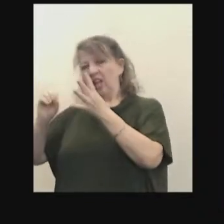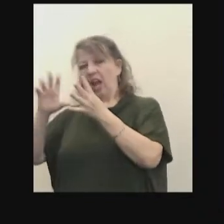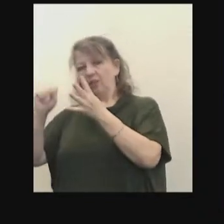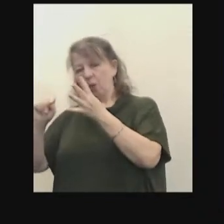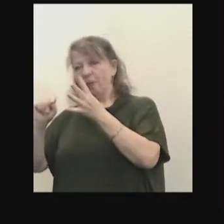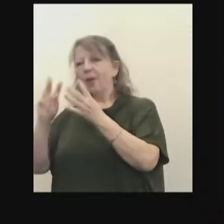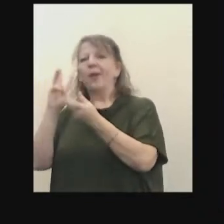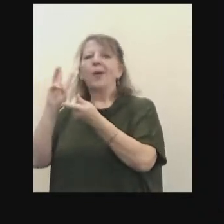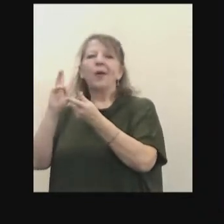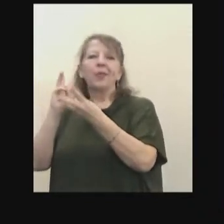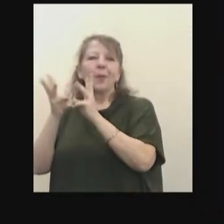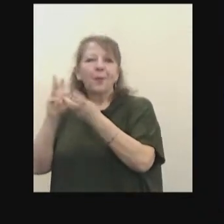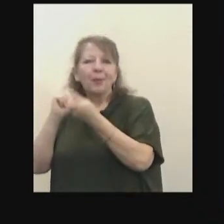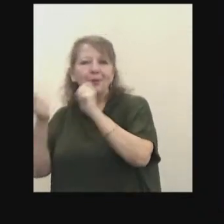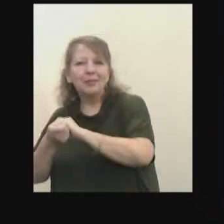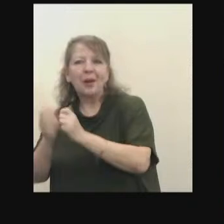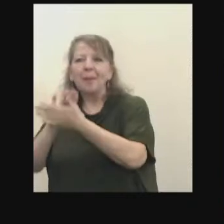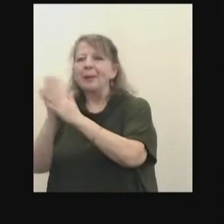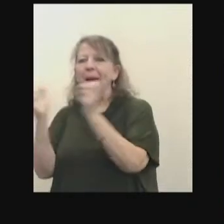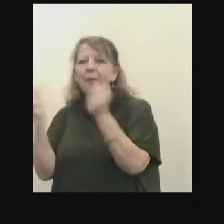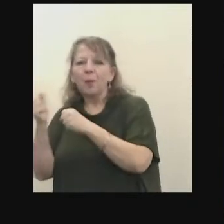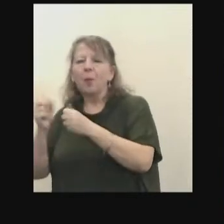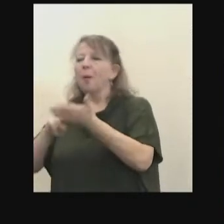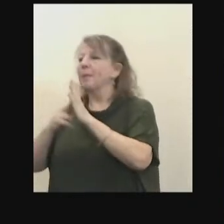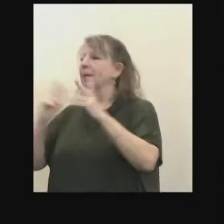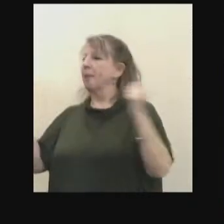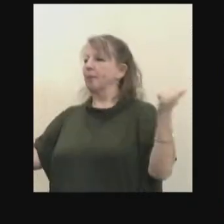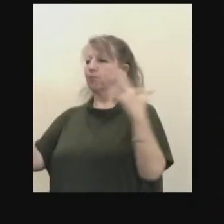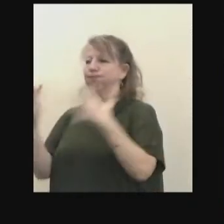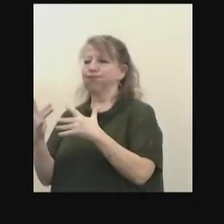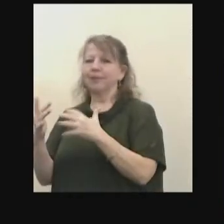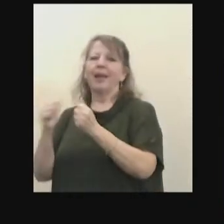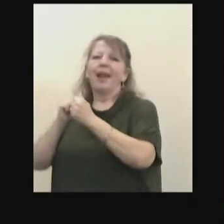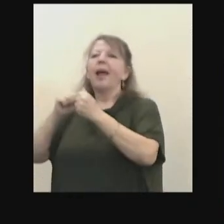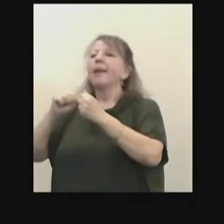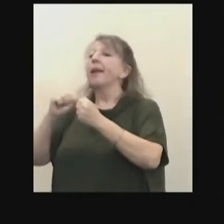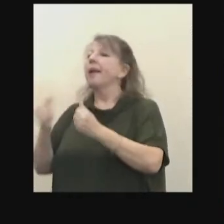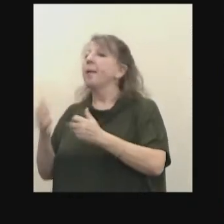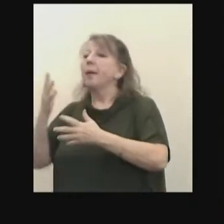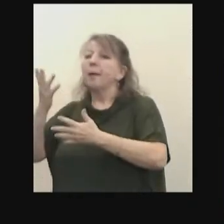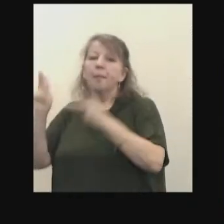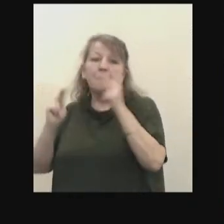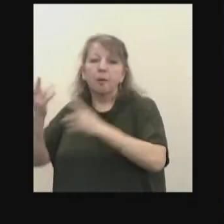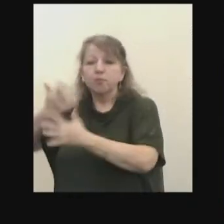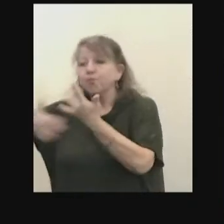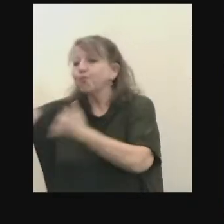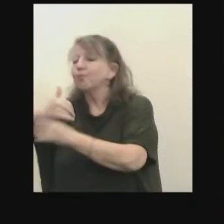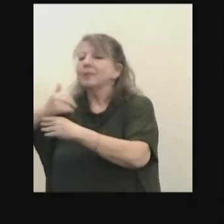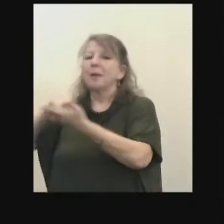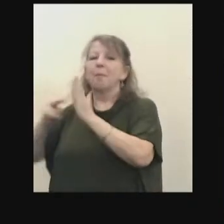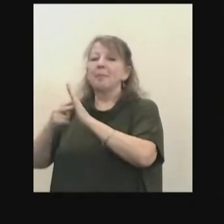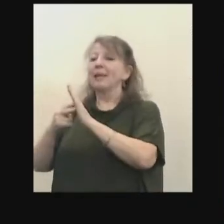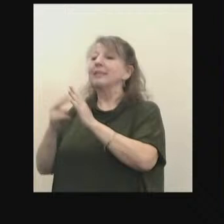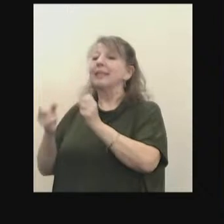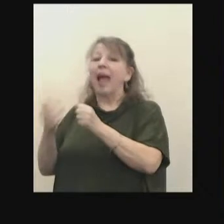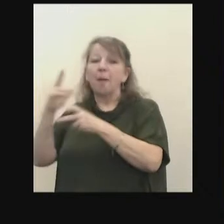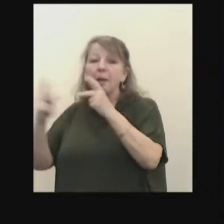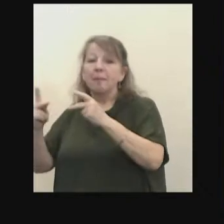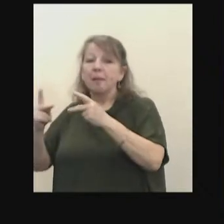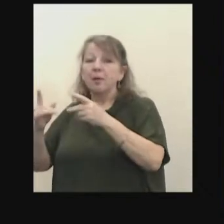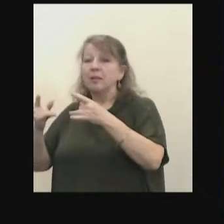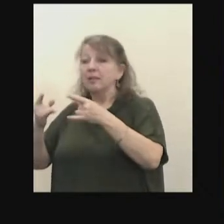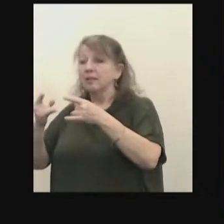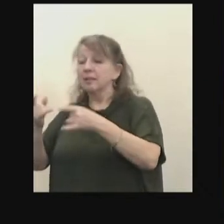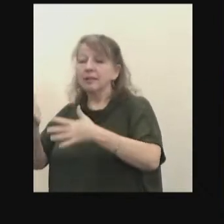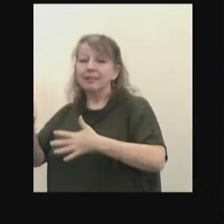and we're seeing an increase in the total COVID-19 hospital census, where it is significantly